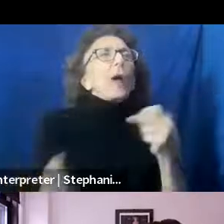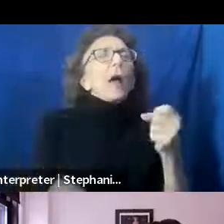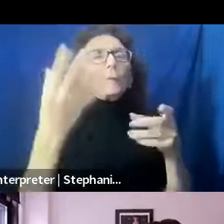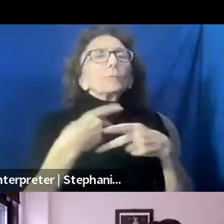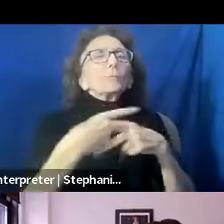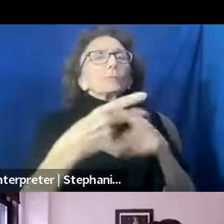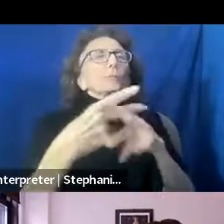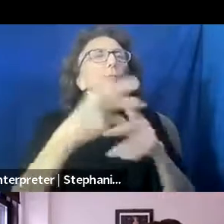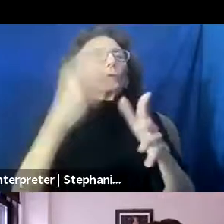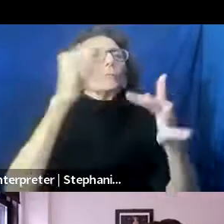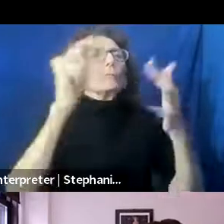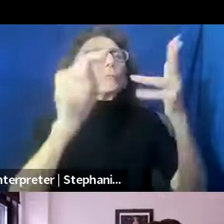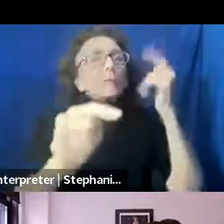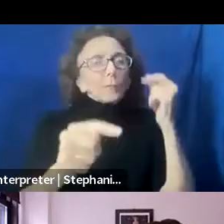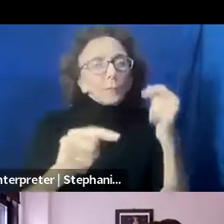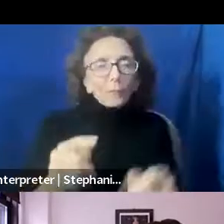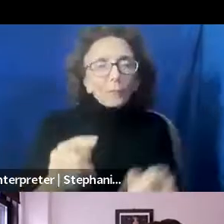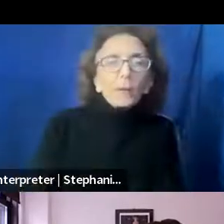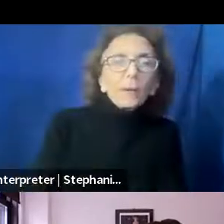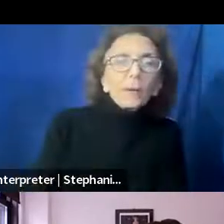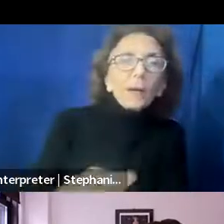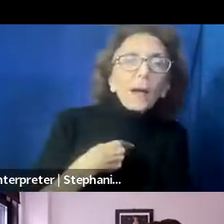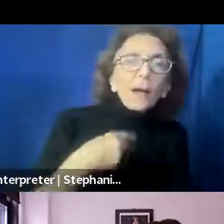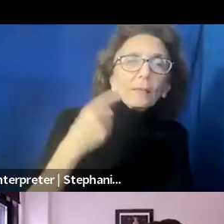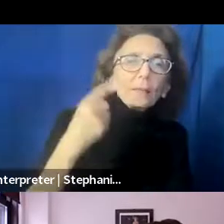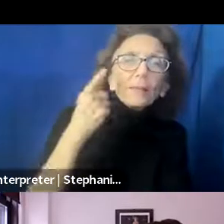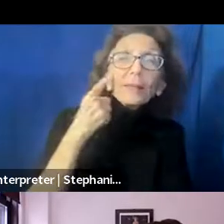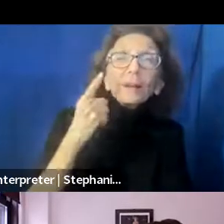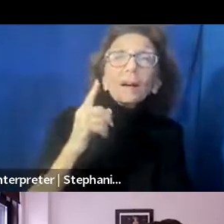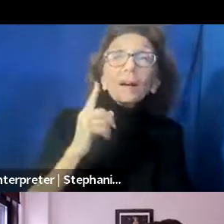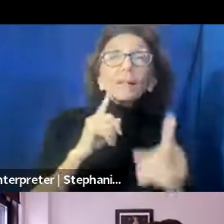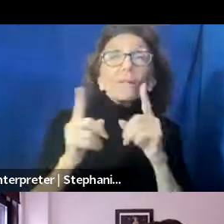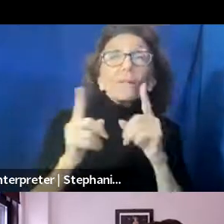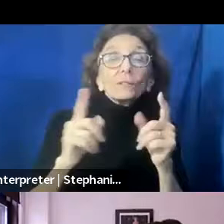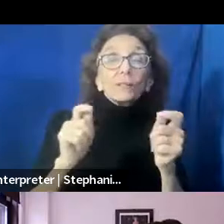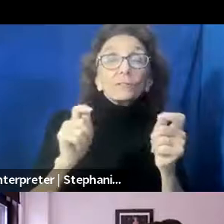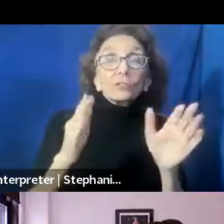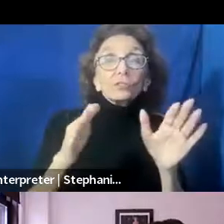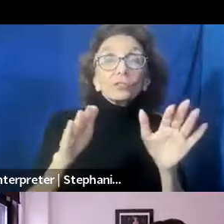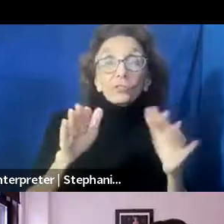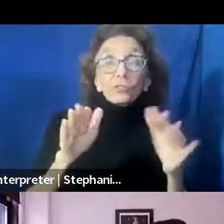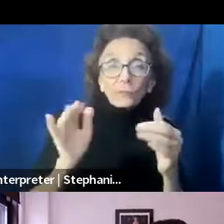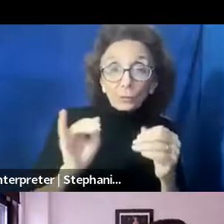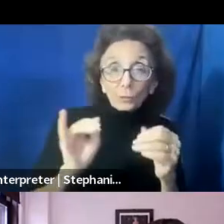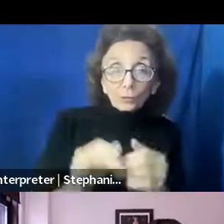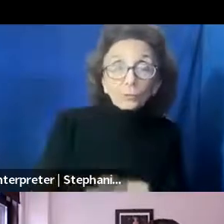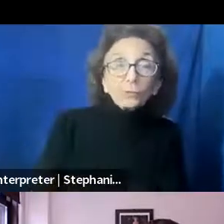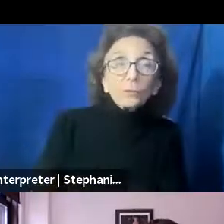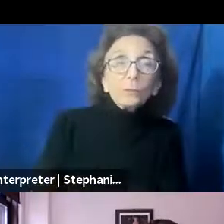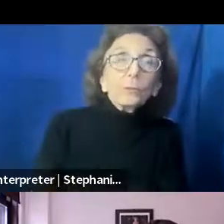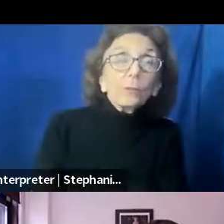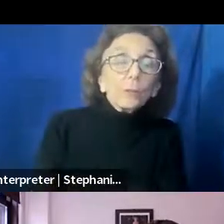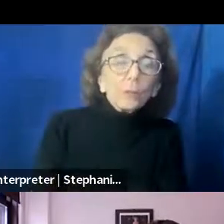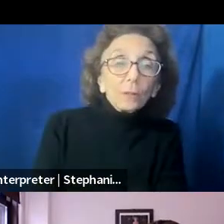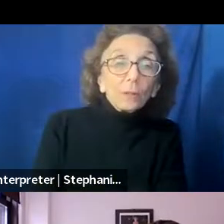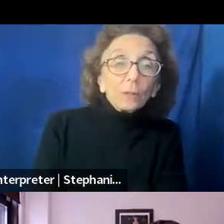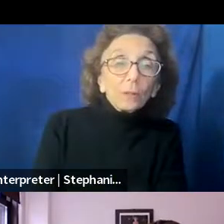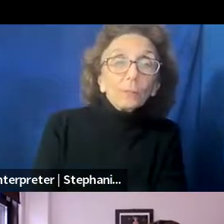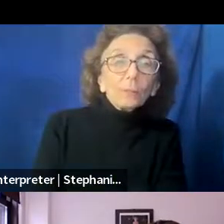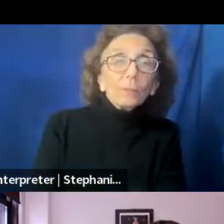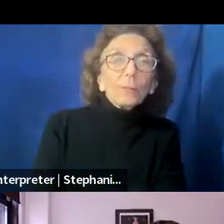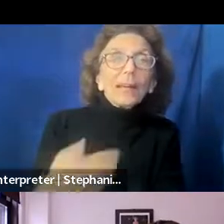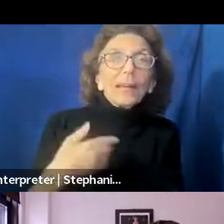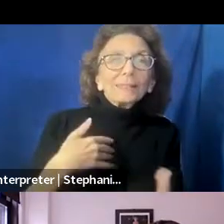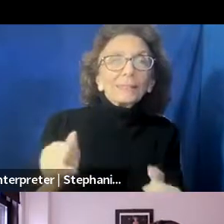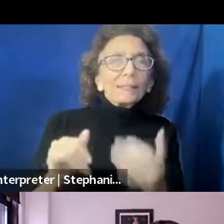funders. I think the conversations are shifting in that community as well, but that's kind of a question mark